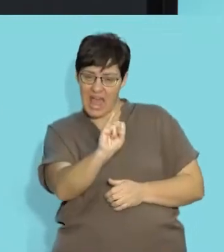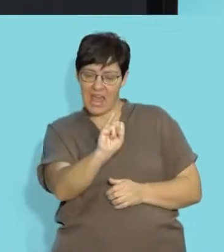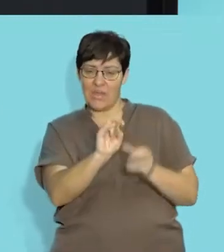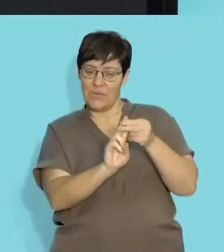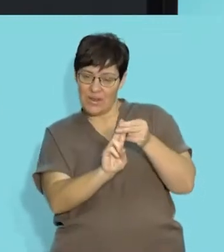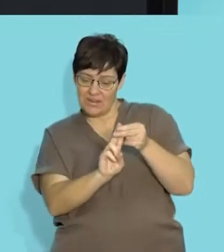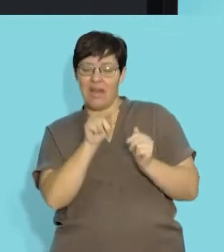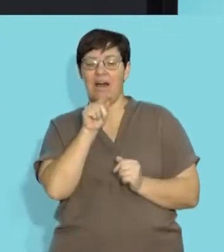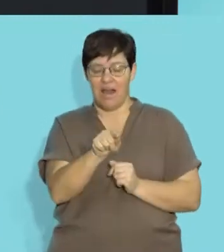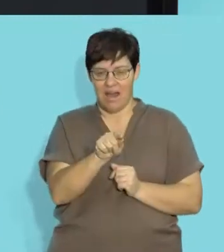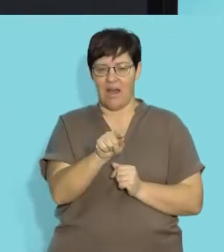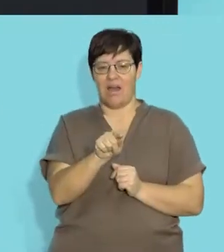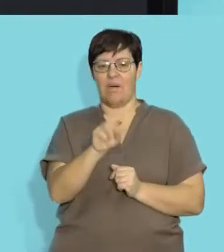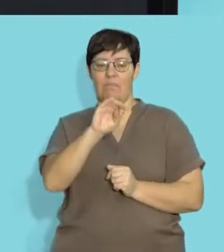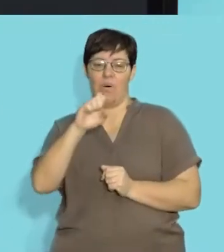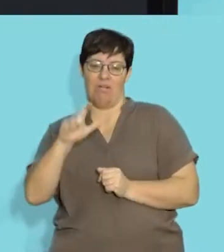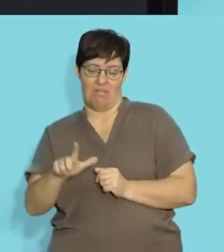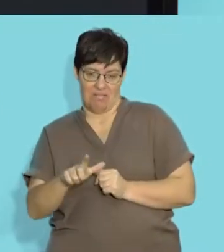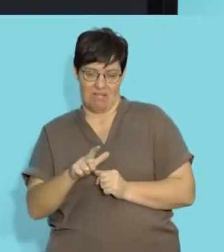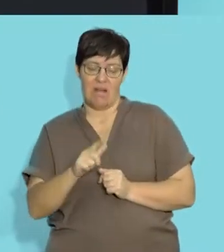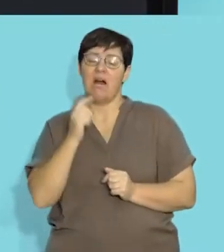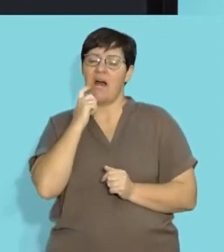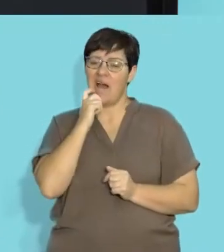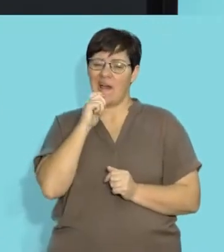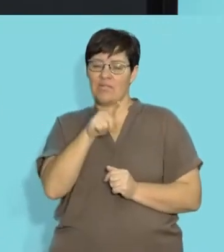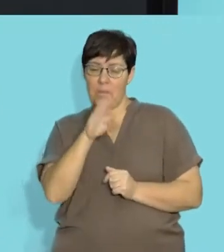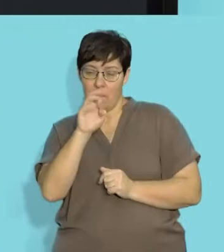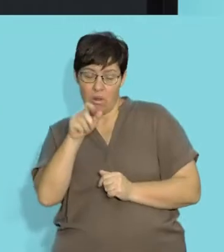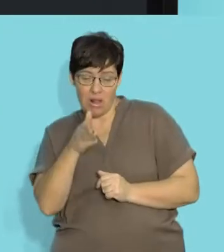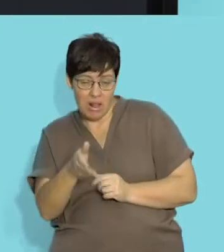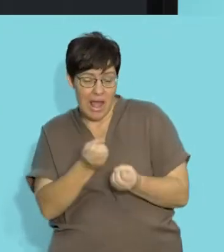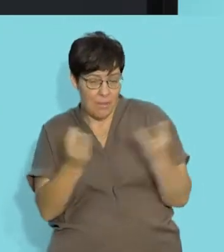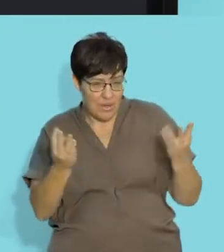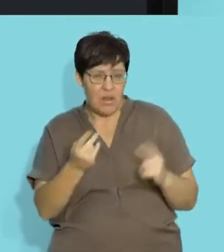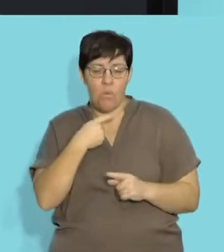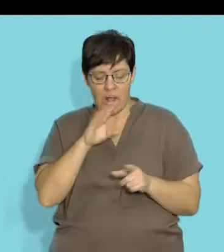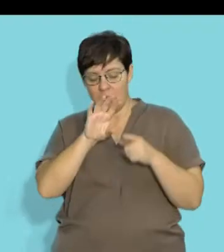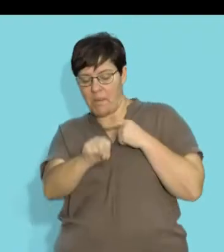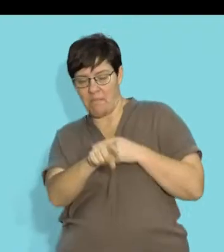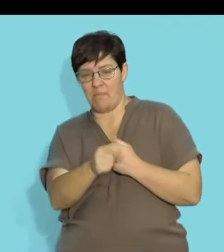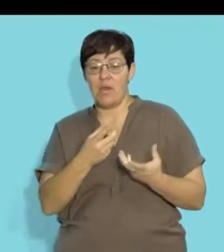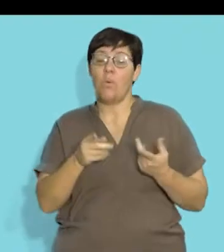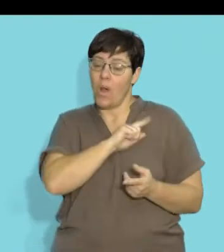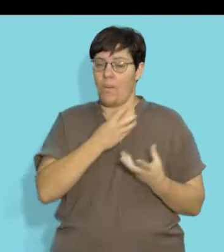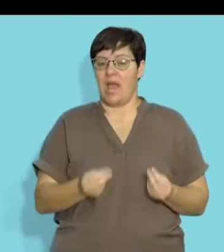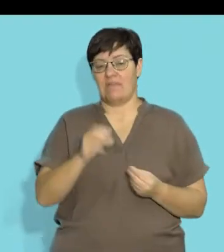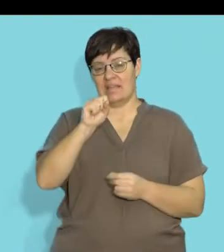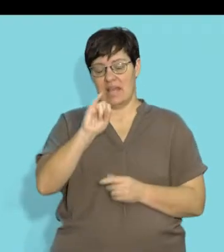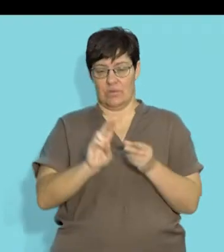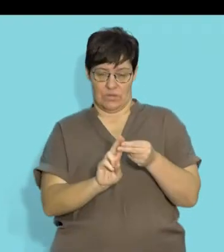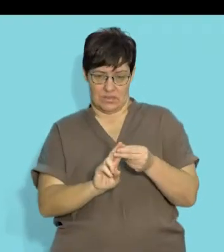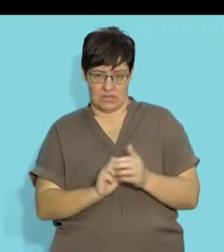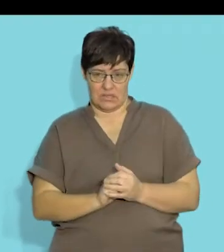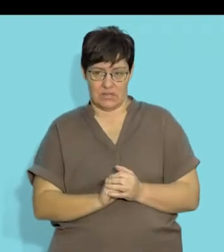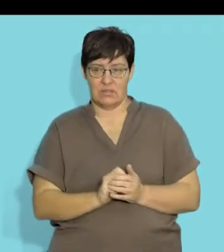got the mass, we are able to determine the moles of that substance present in a sample, right? So the moles of substance